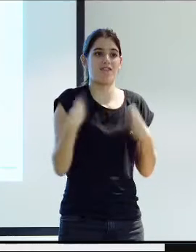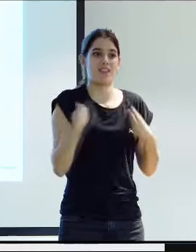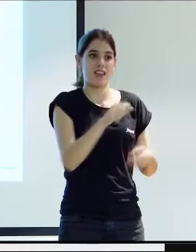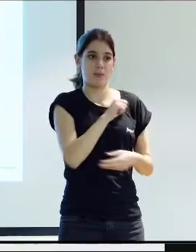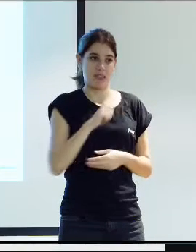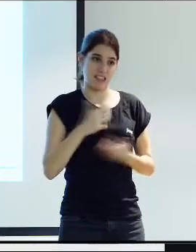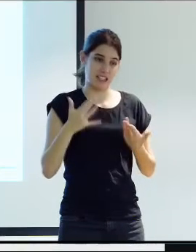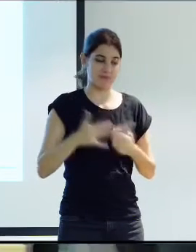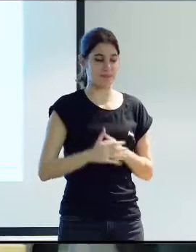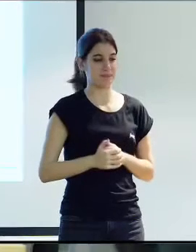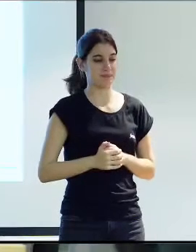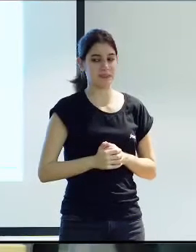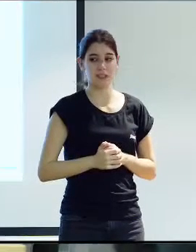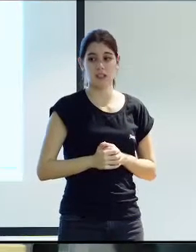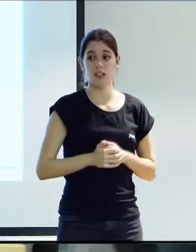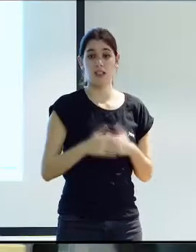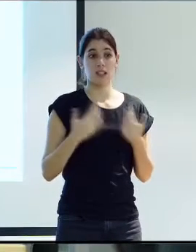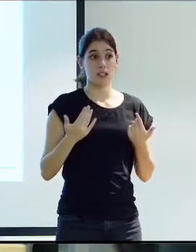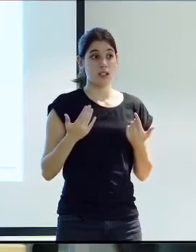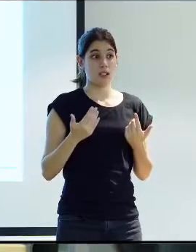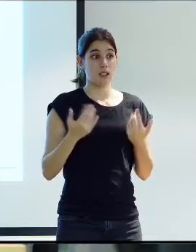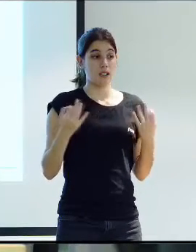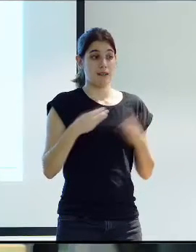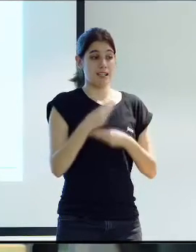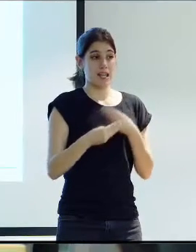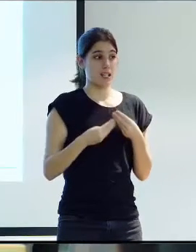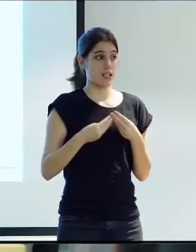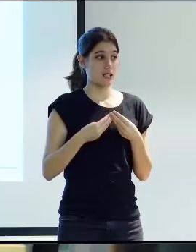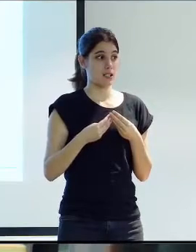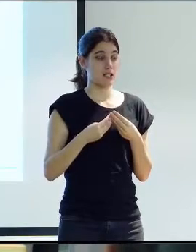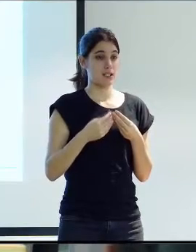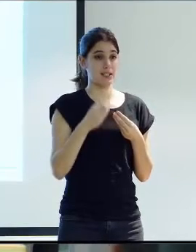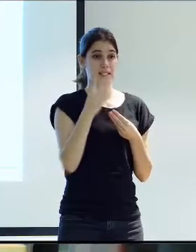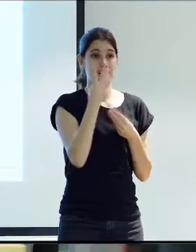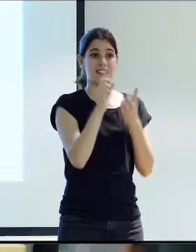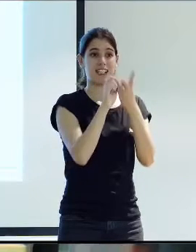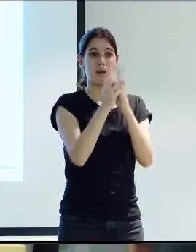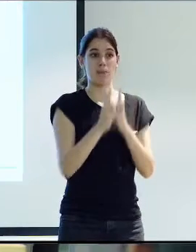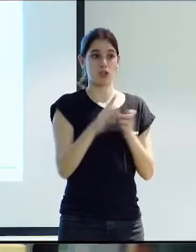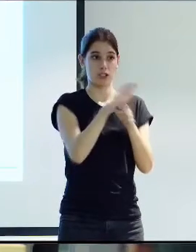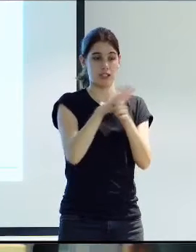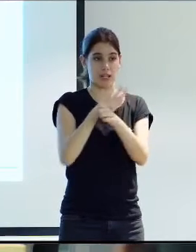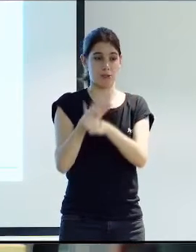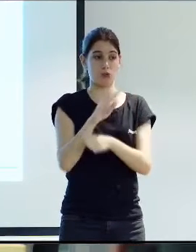so I have to say that we need to have 3